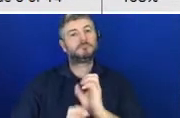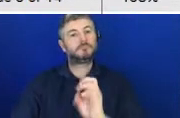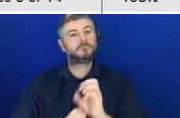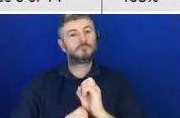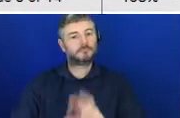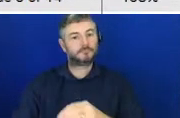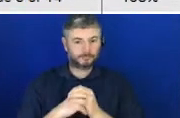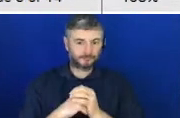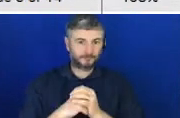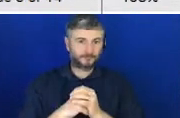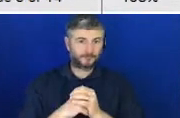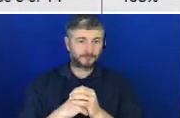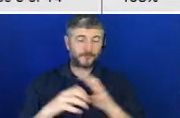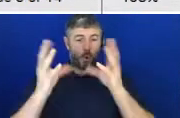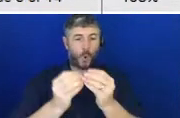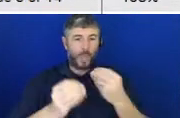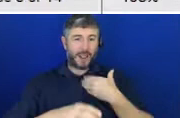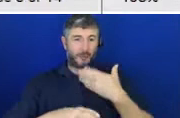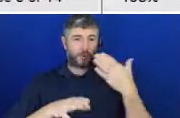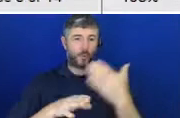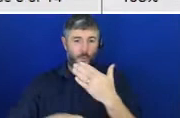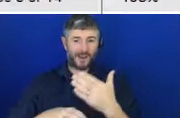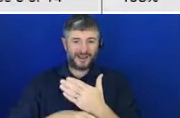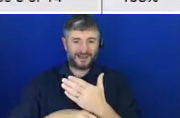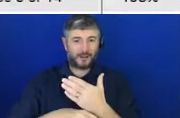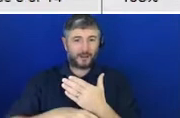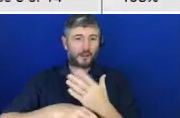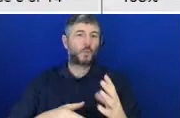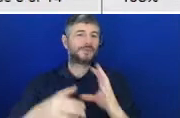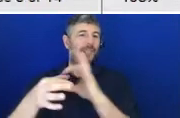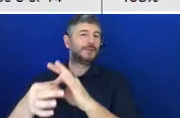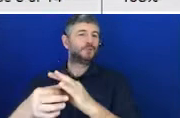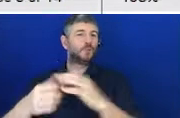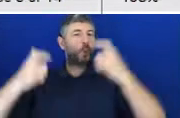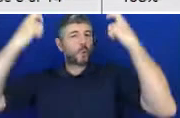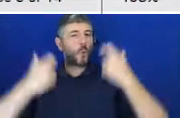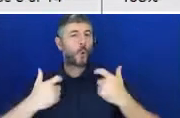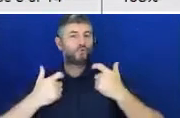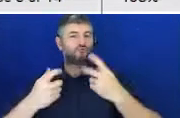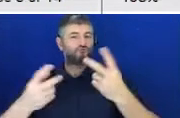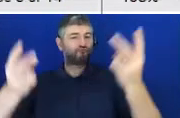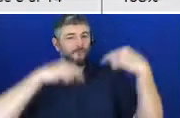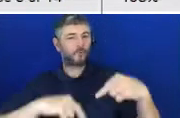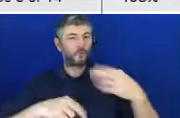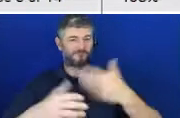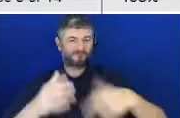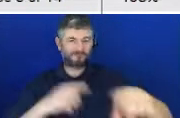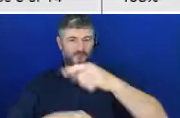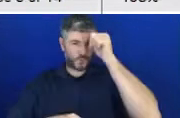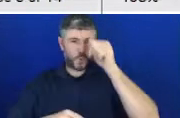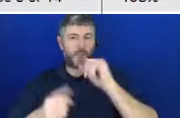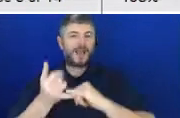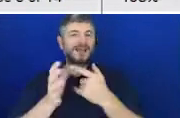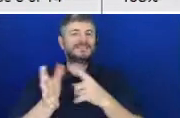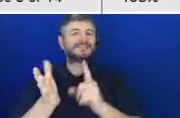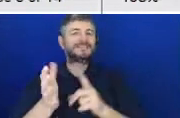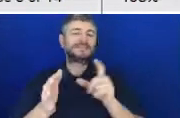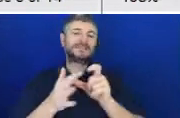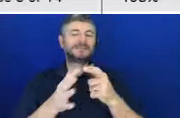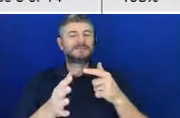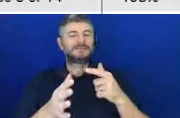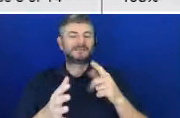So this work was all built on the Coates Review. And as some of you may know, Dame Sally Coates highlighted the importance